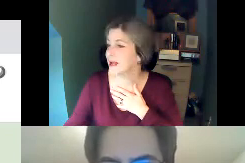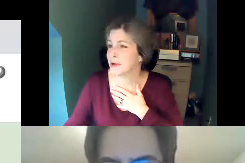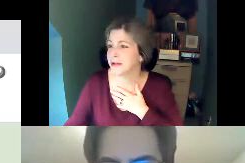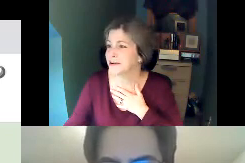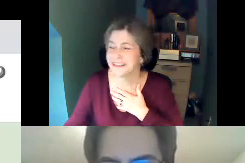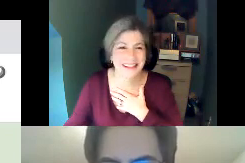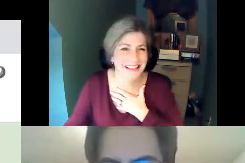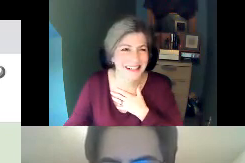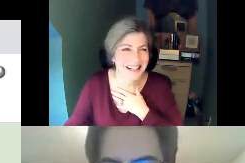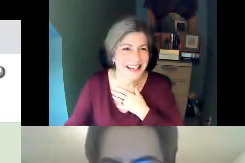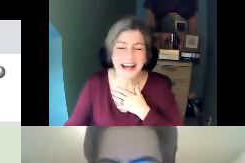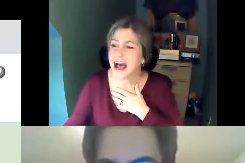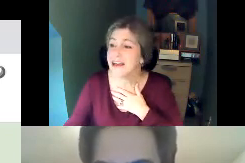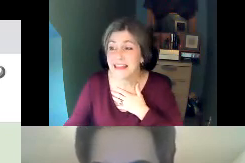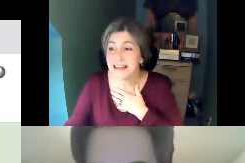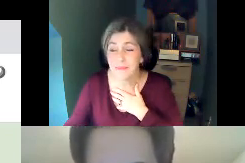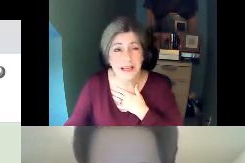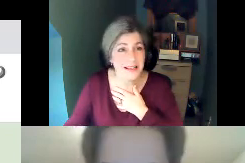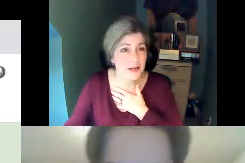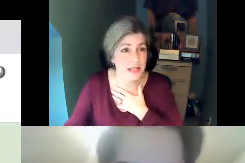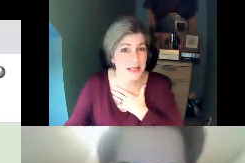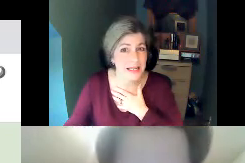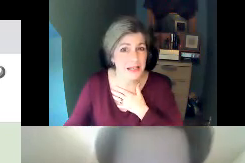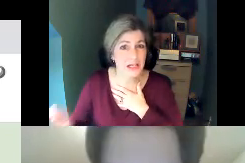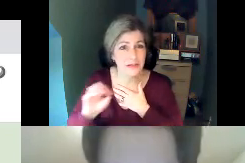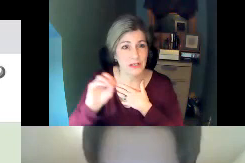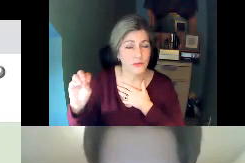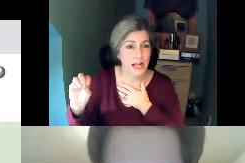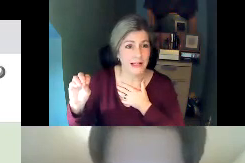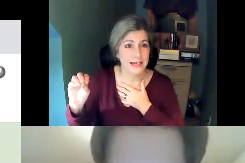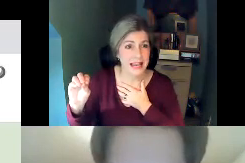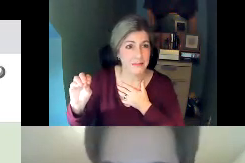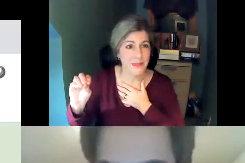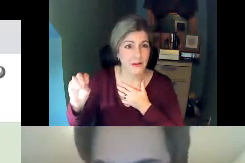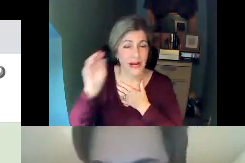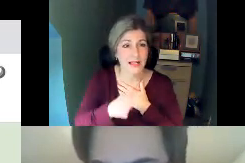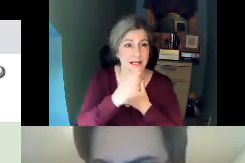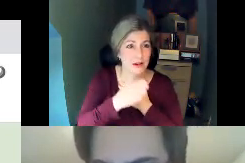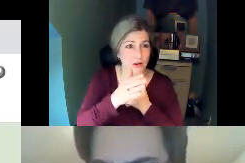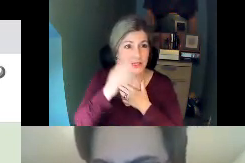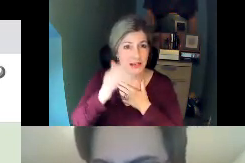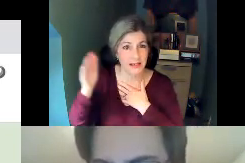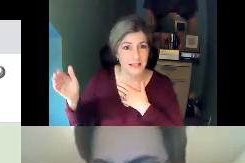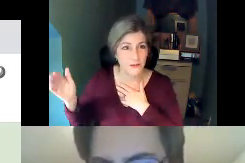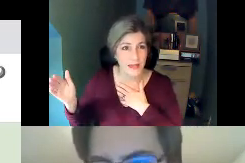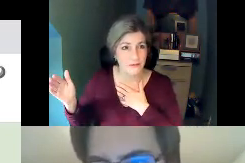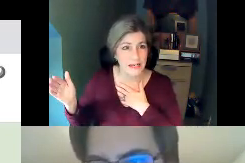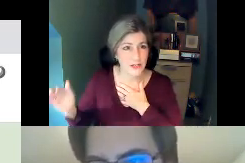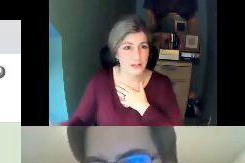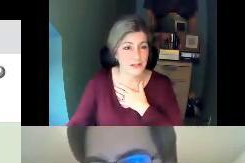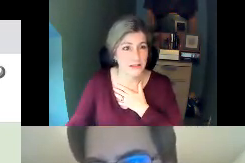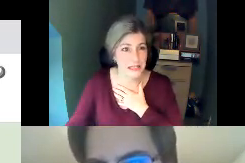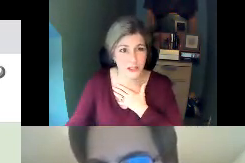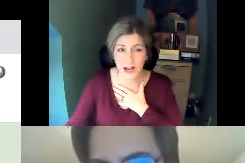John, how about you? I think that because they're in the each individual child's name, they're only going to consider that